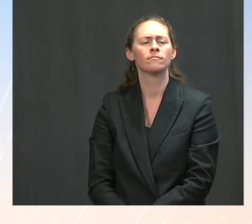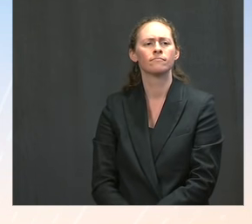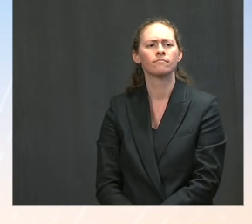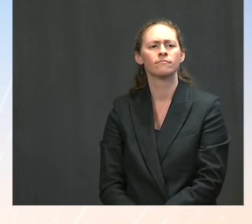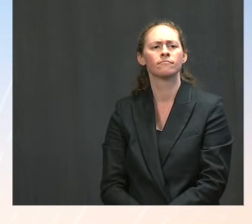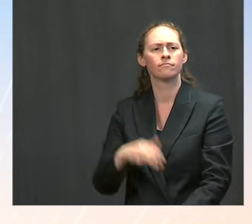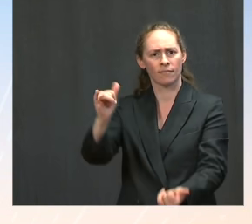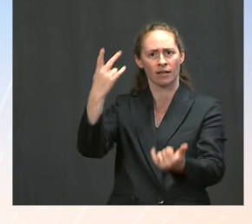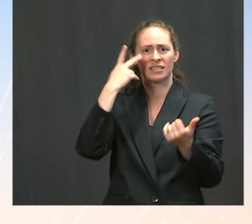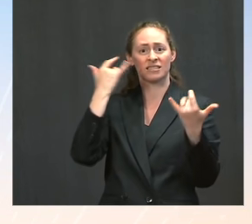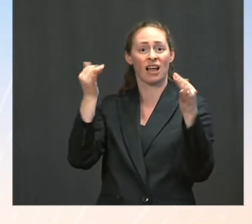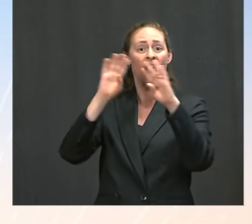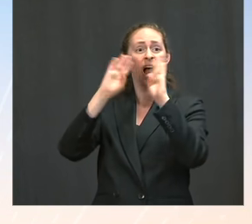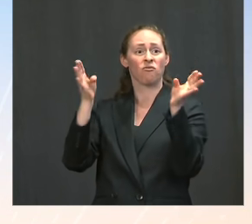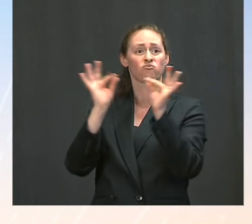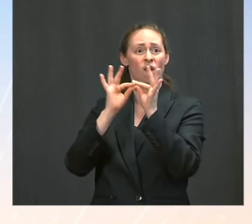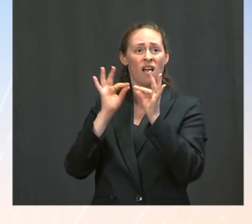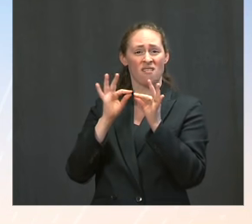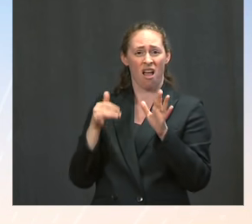ago to